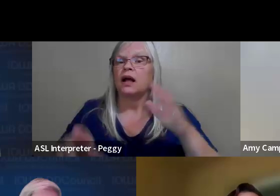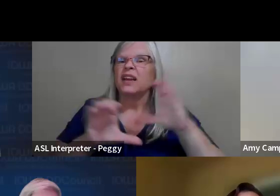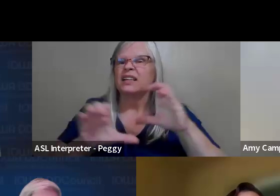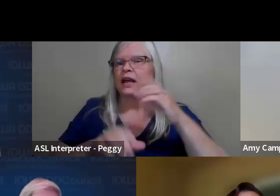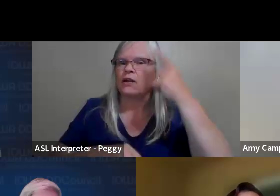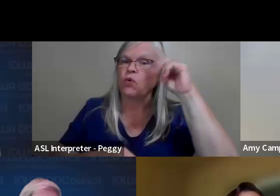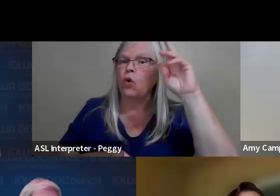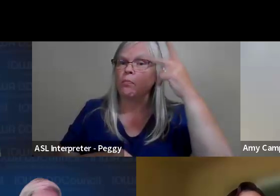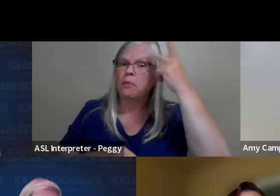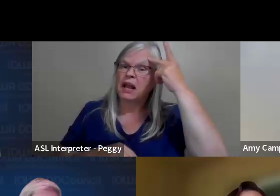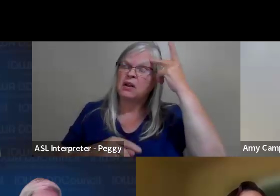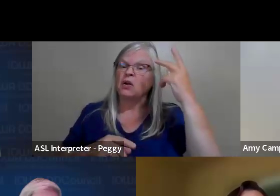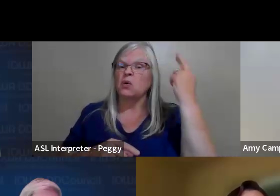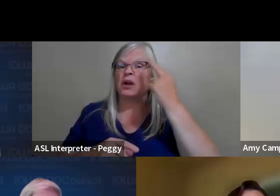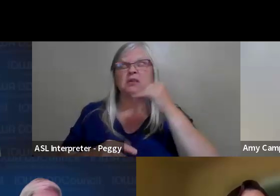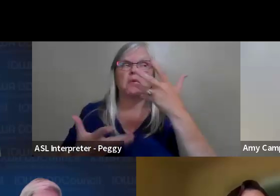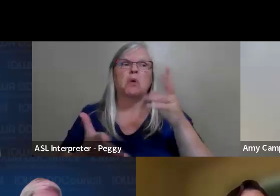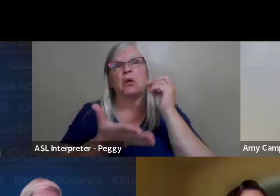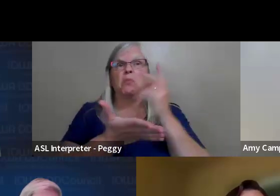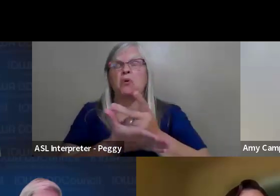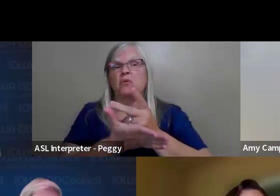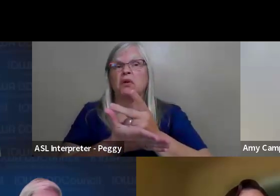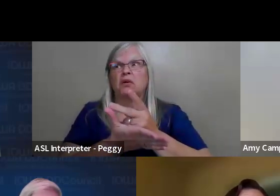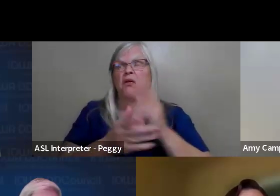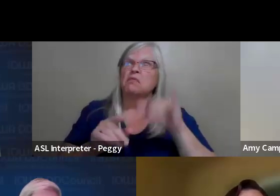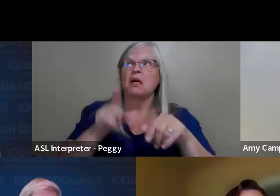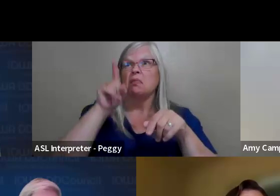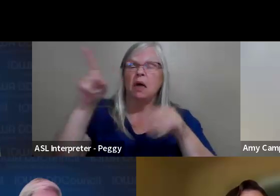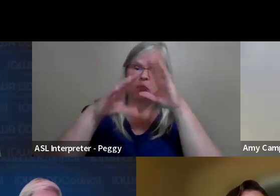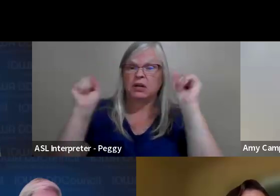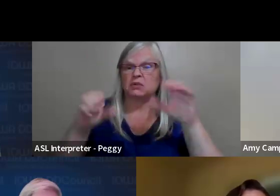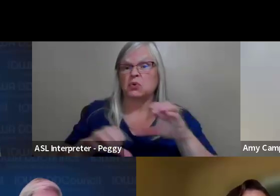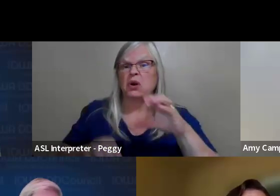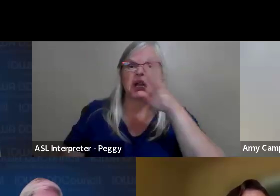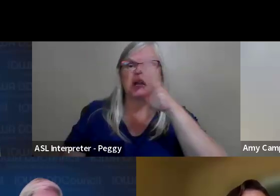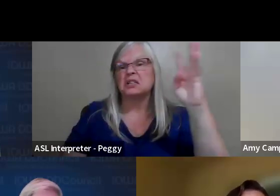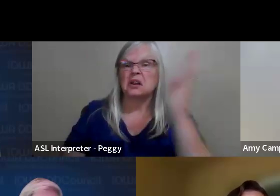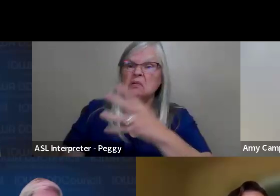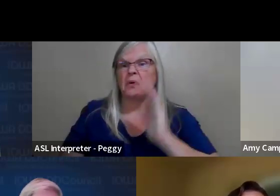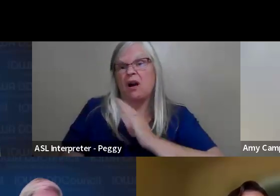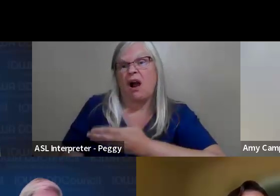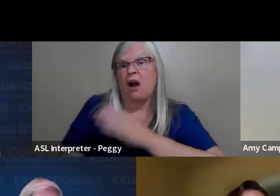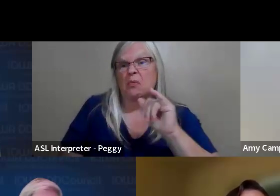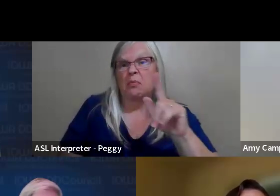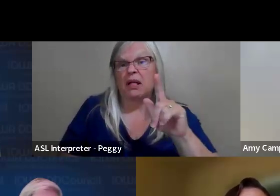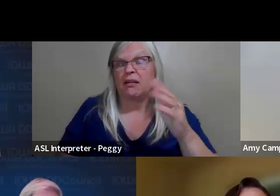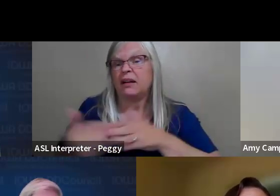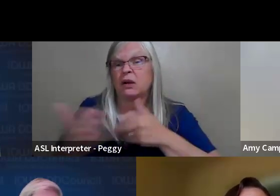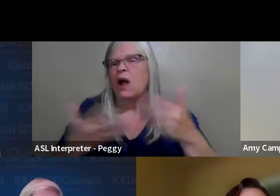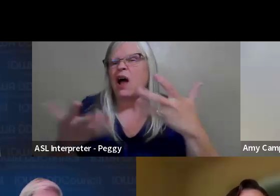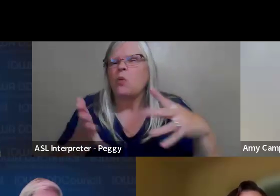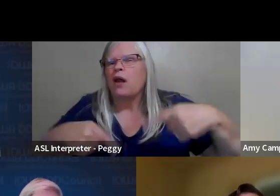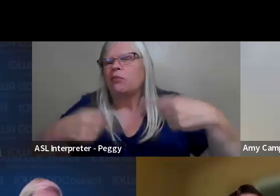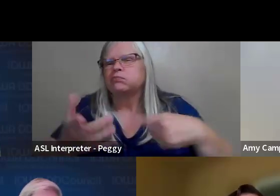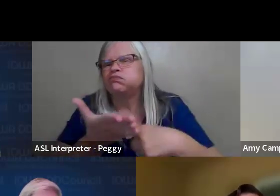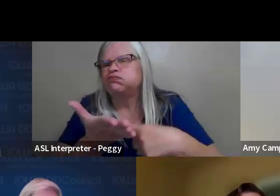reasons, saying that they didn't want to approve anything that this president is doing because he's just going to ignore it anyway. So I don't want to get into that,